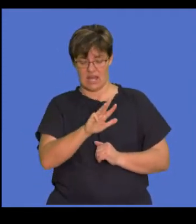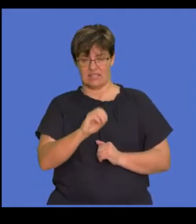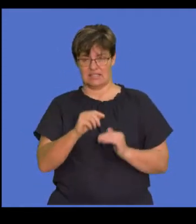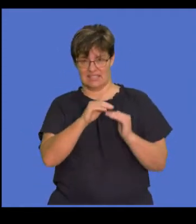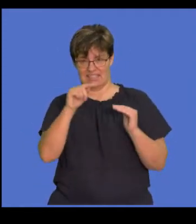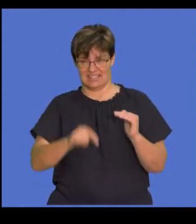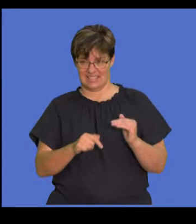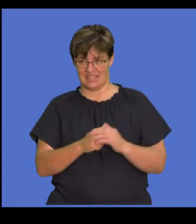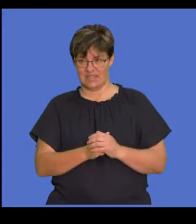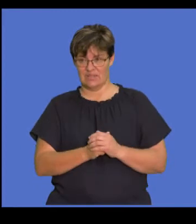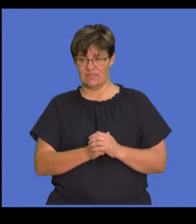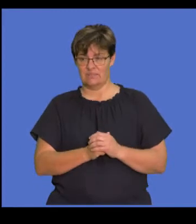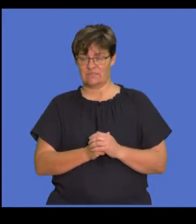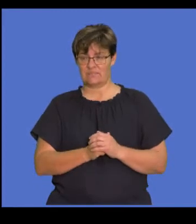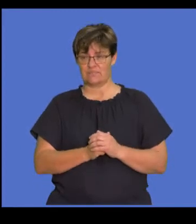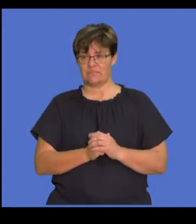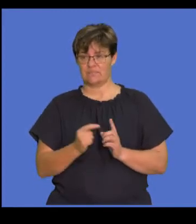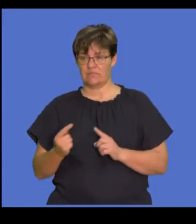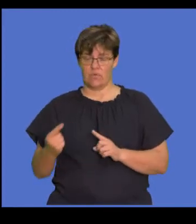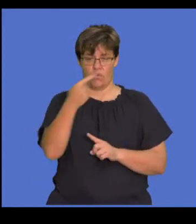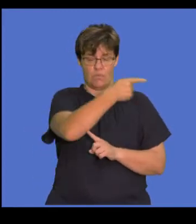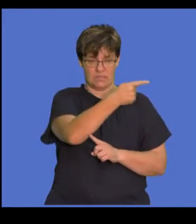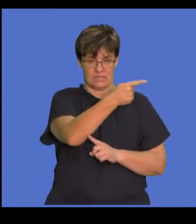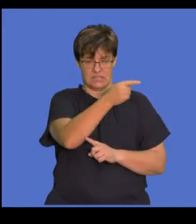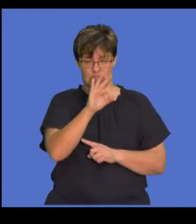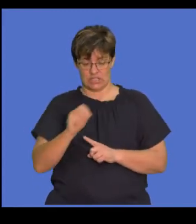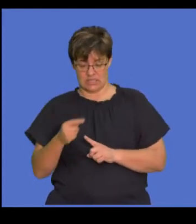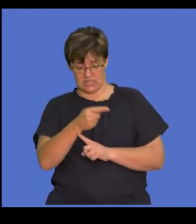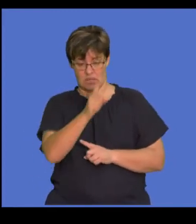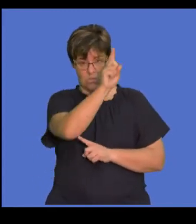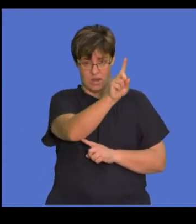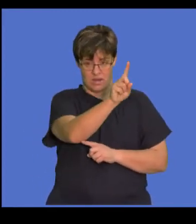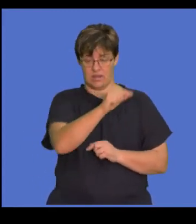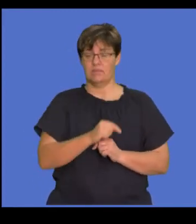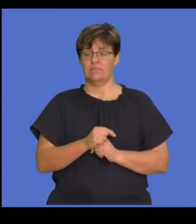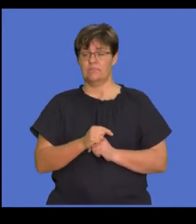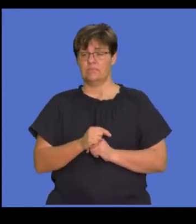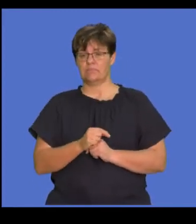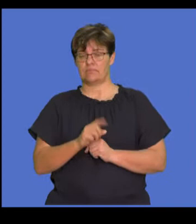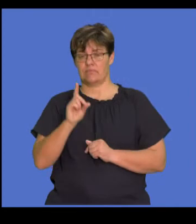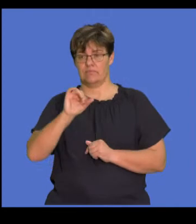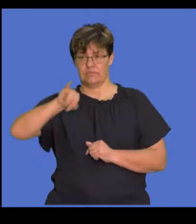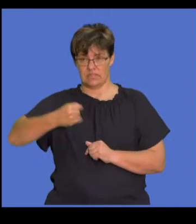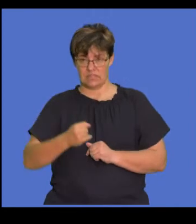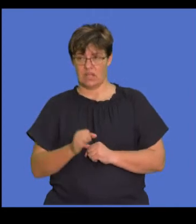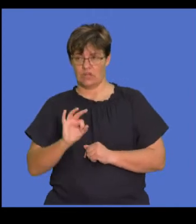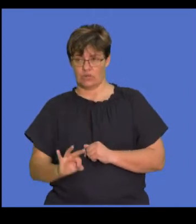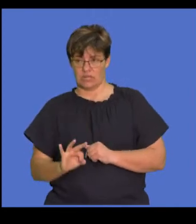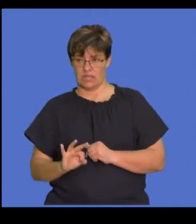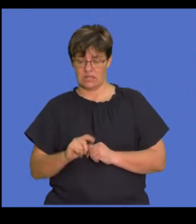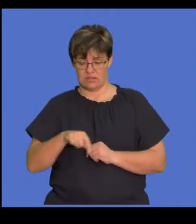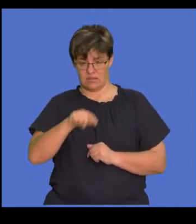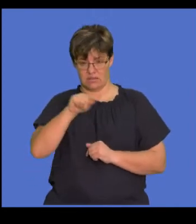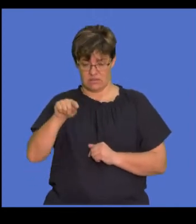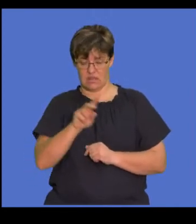there. The opposite of 30 is 1, and then the adjacent is 3, and the